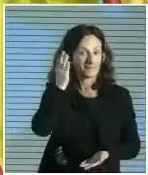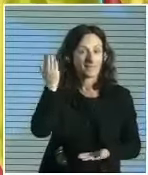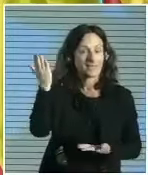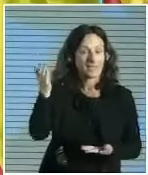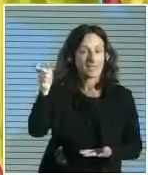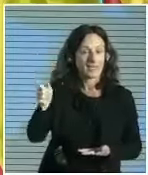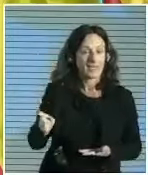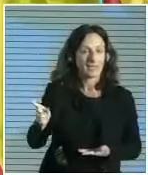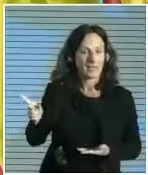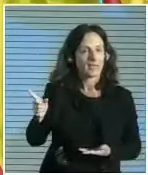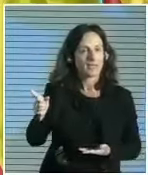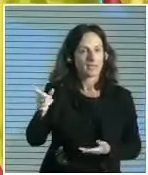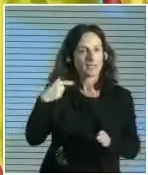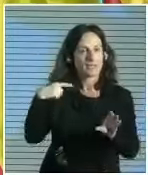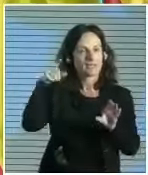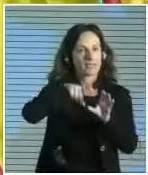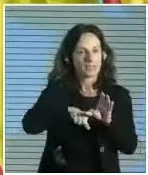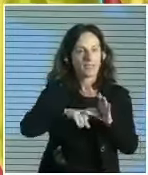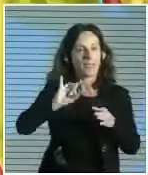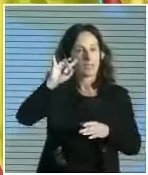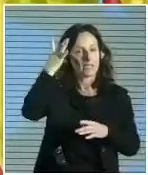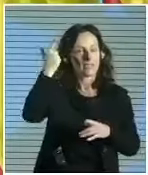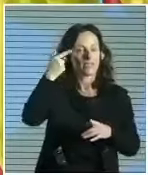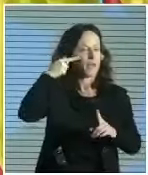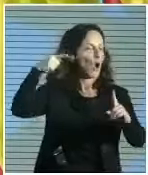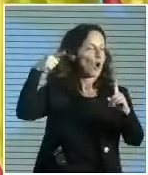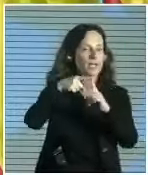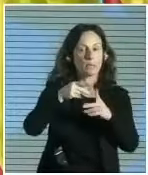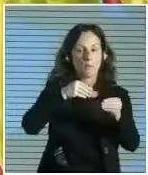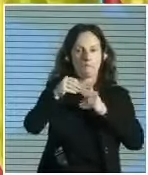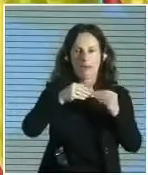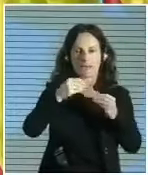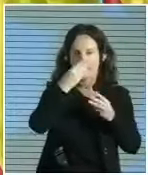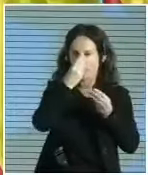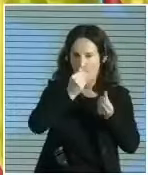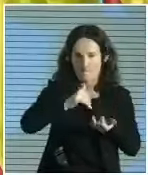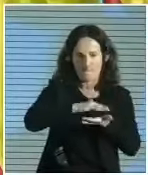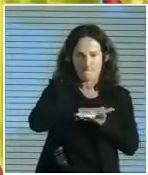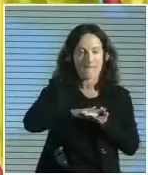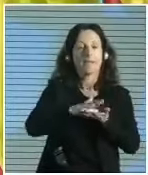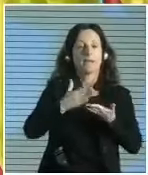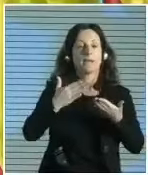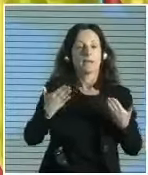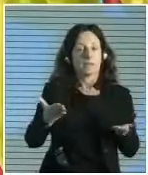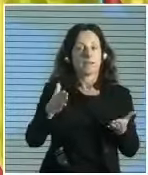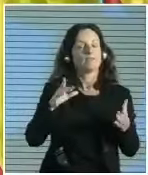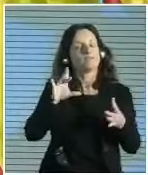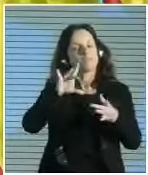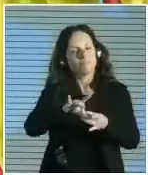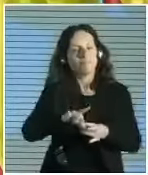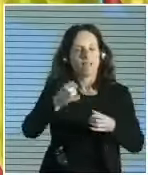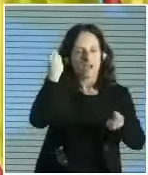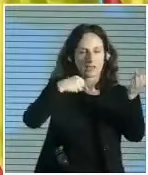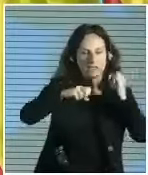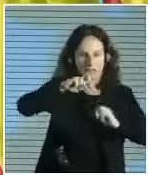you are driving actions that are connect to the elimination of single-use plastics, integrating reuse models, and